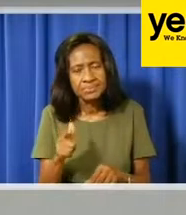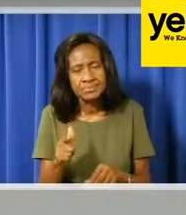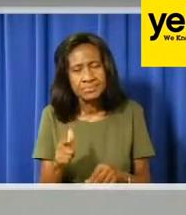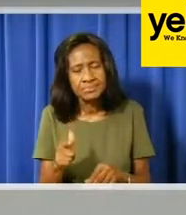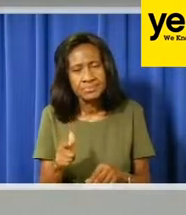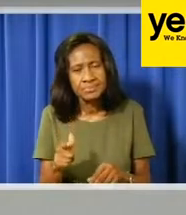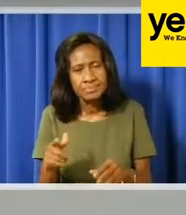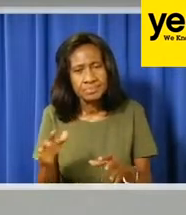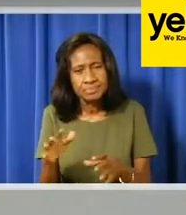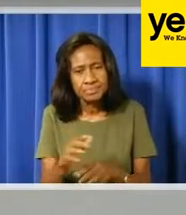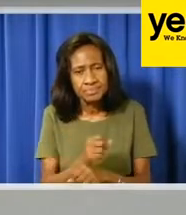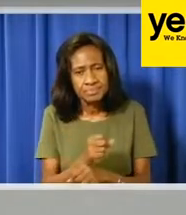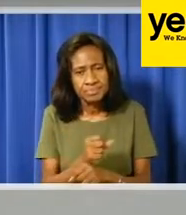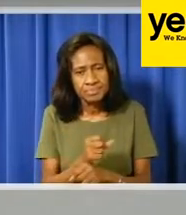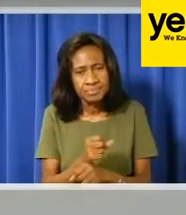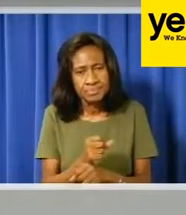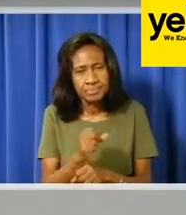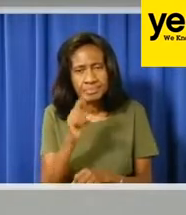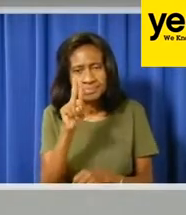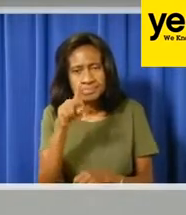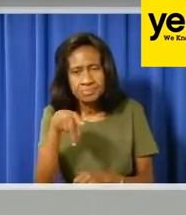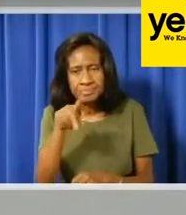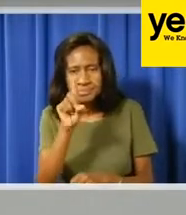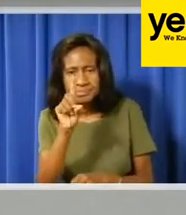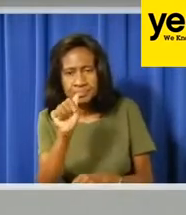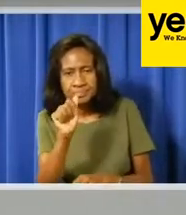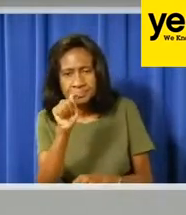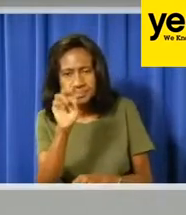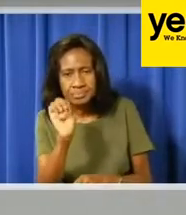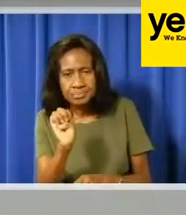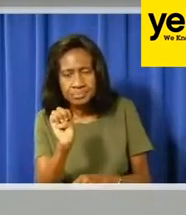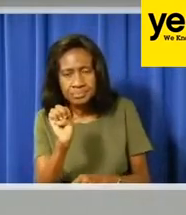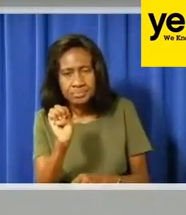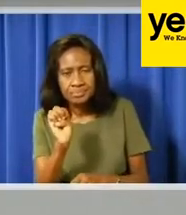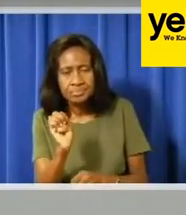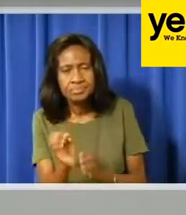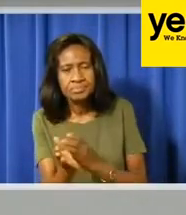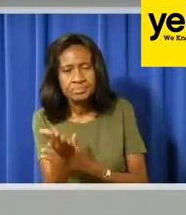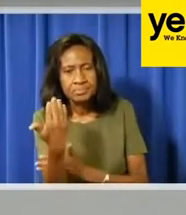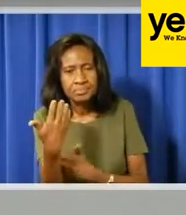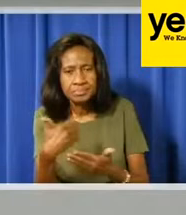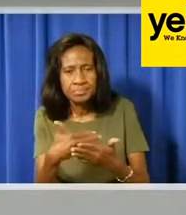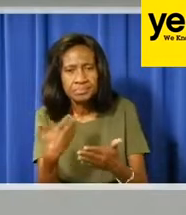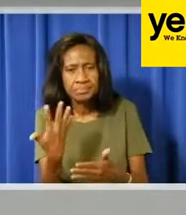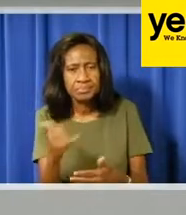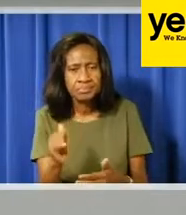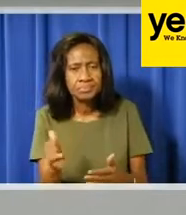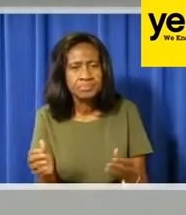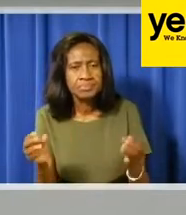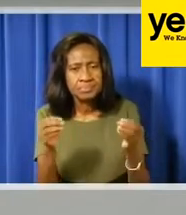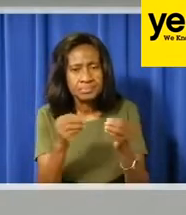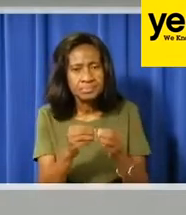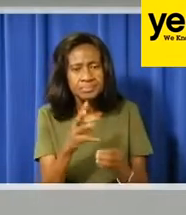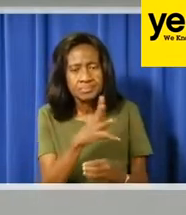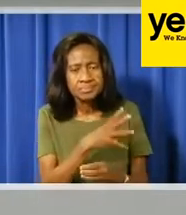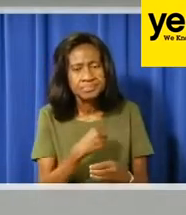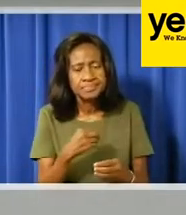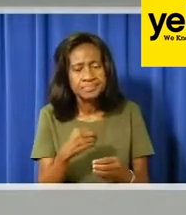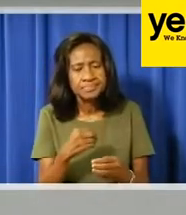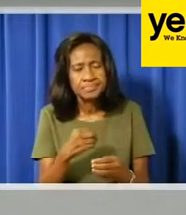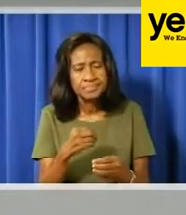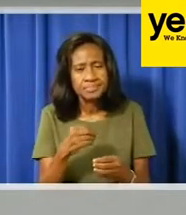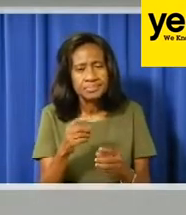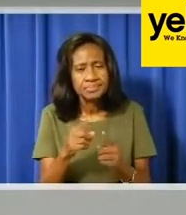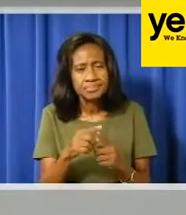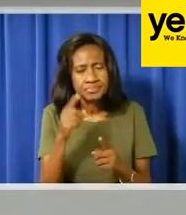day before we meet, or maybe even the morning that we meet, from the program board as to any changes